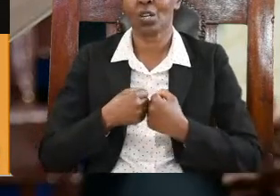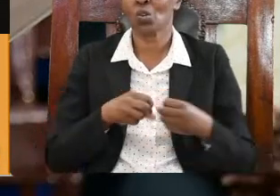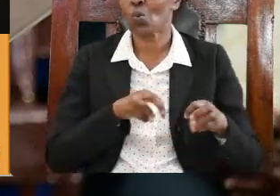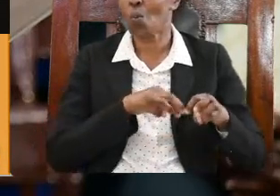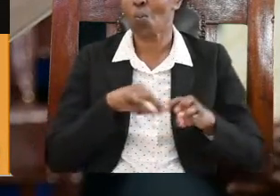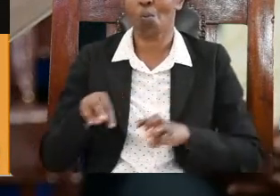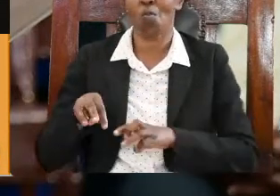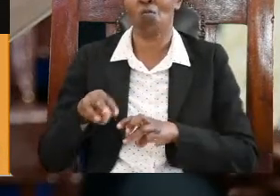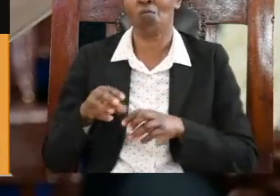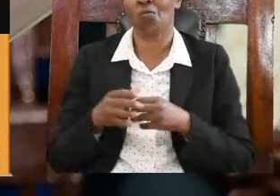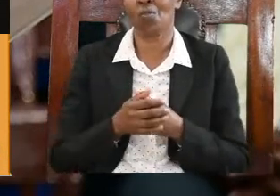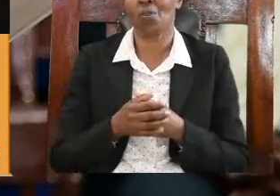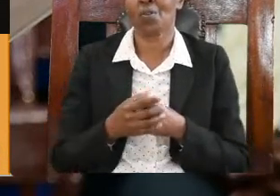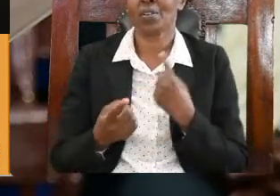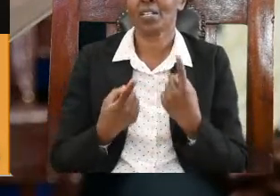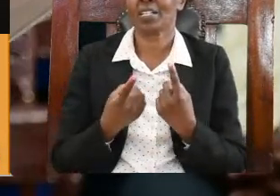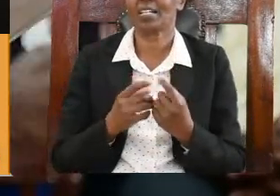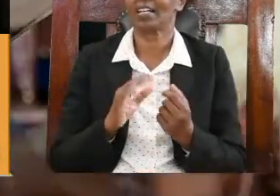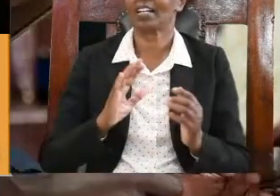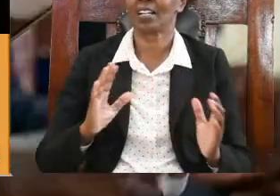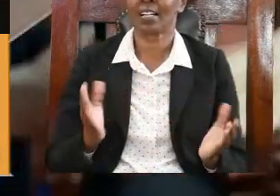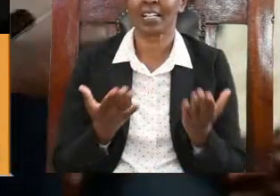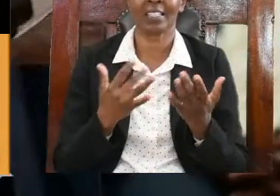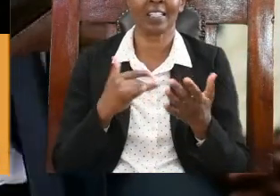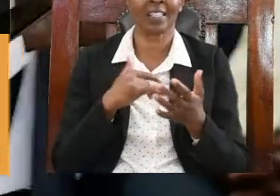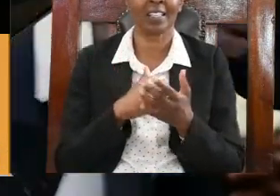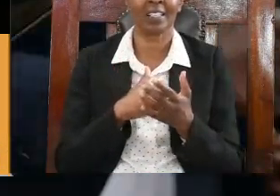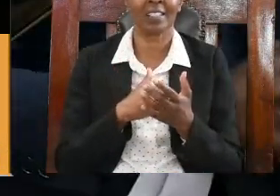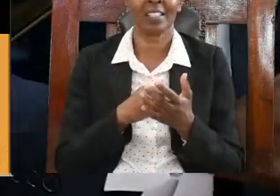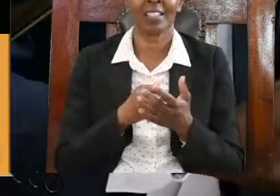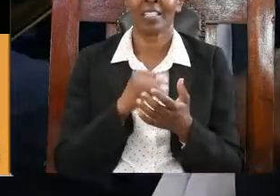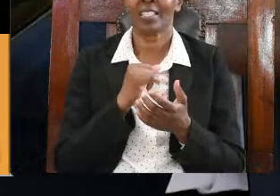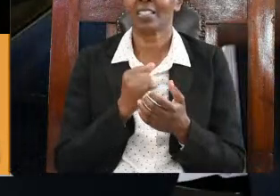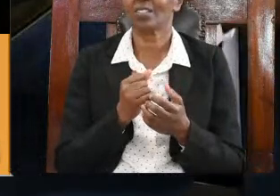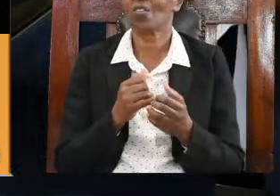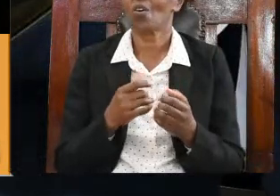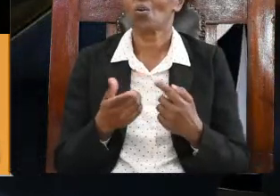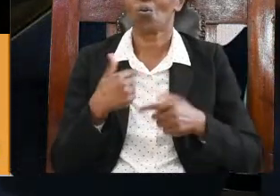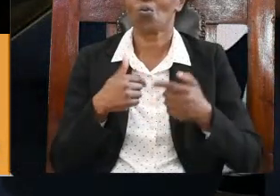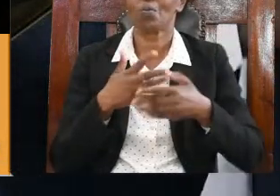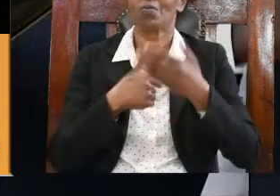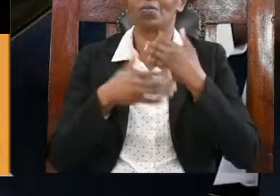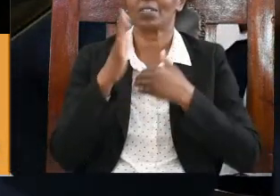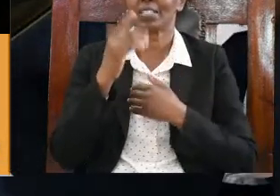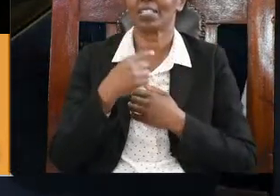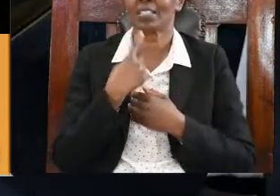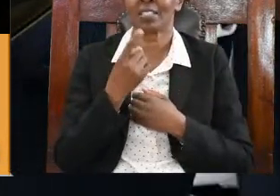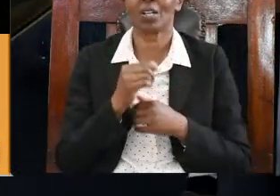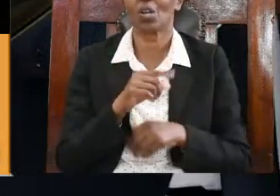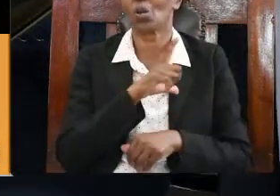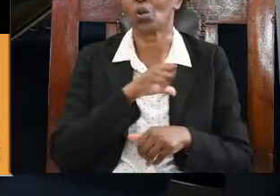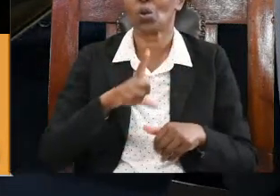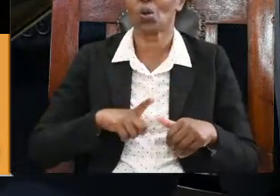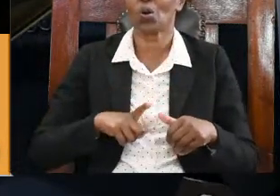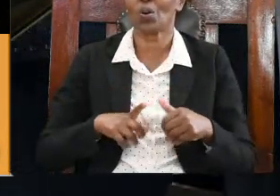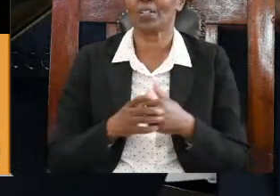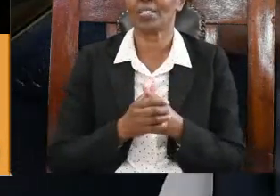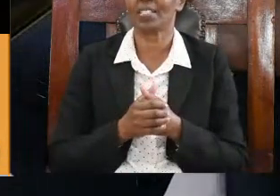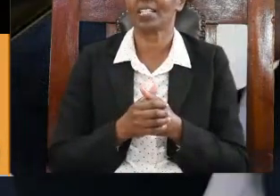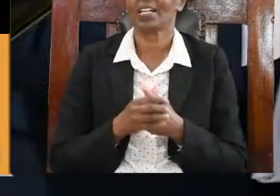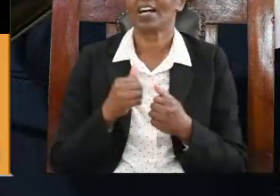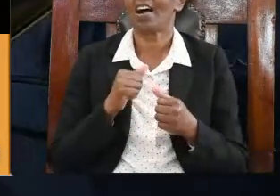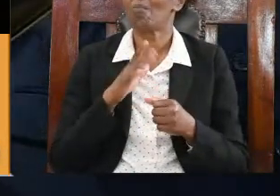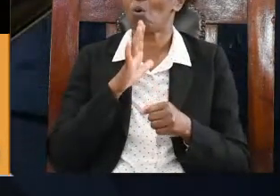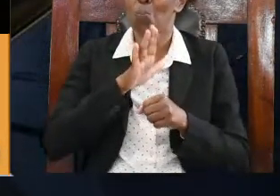mean, we are being told, encouraged, it is not wrong to go before the Lord and tell him that, Lord, nasinywa na